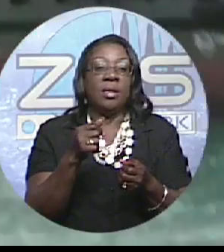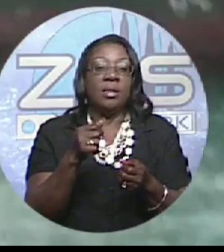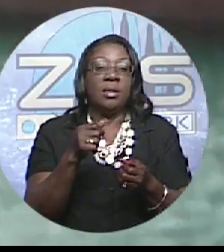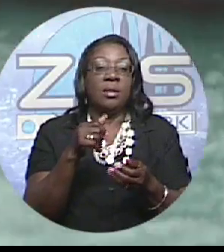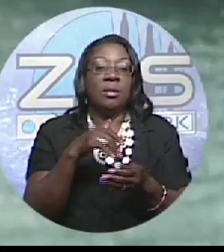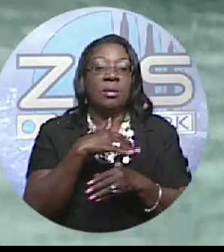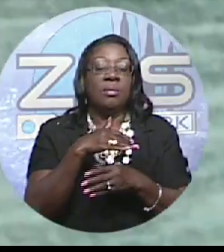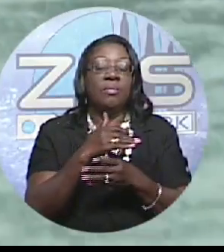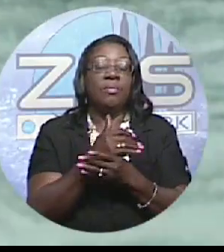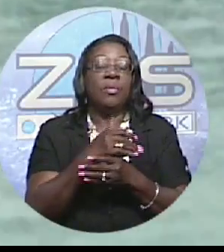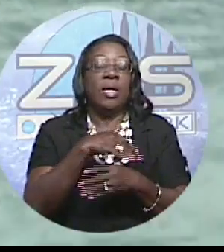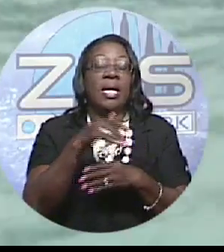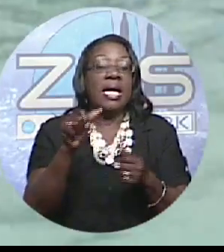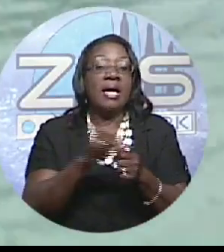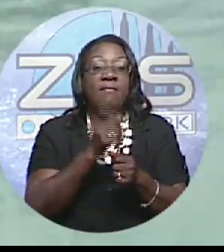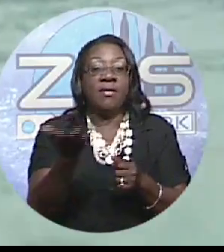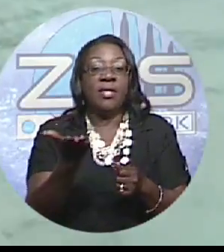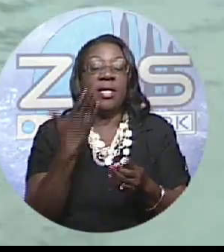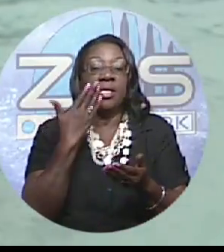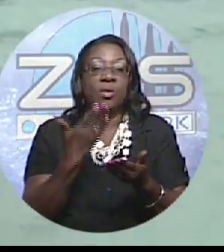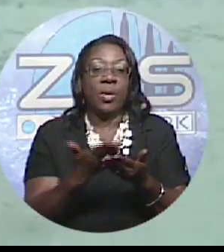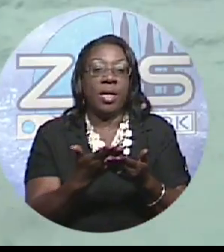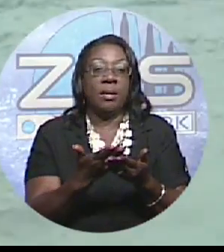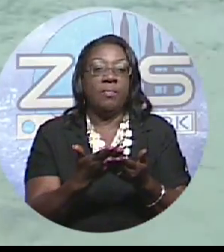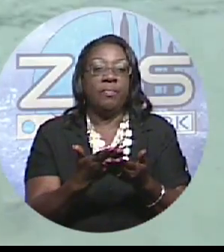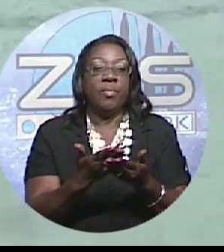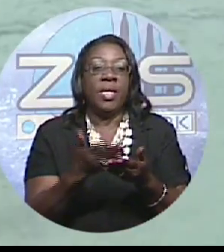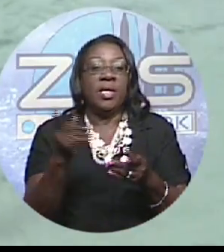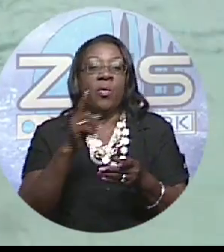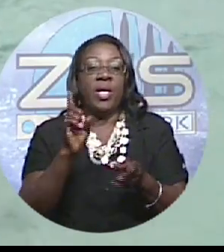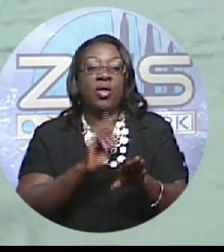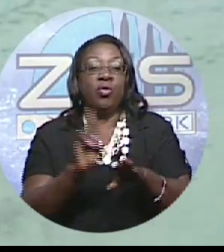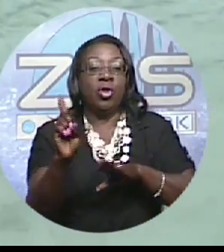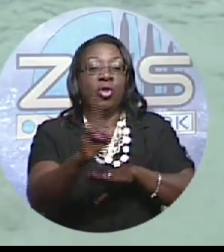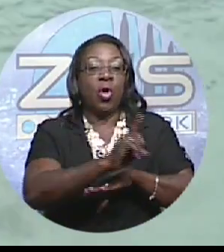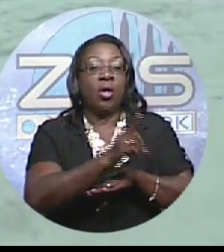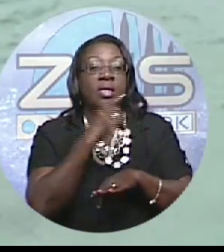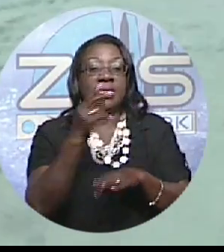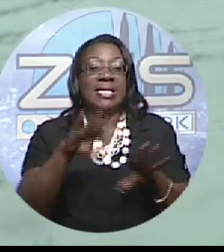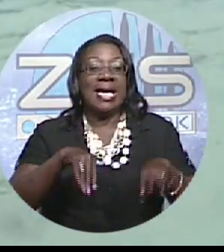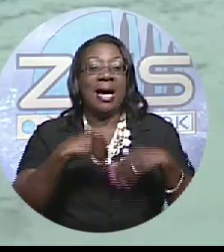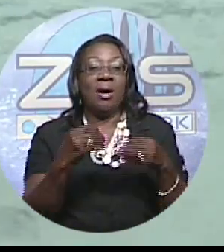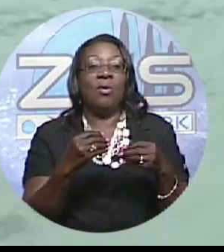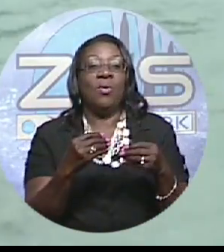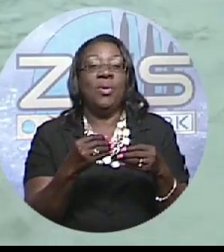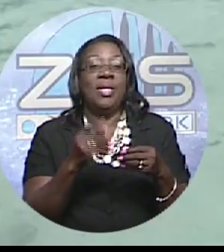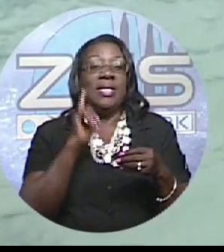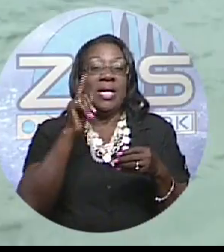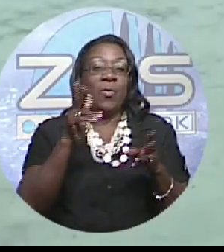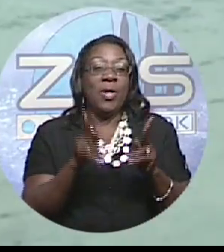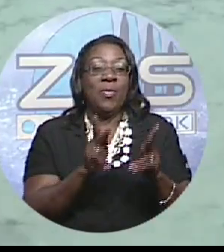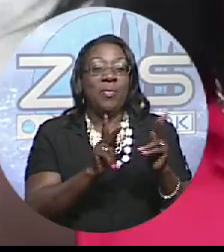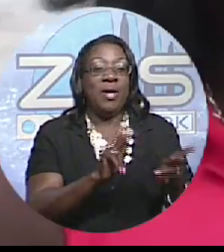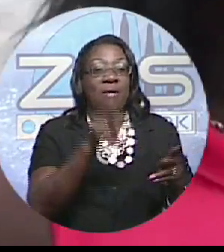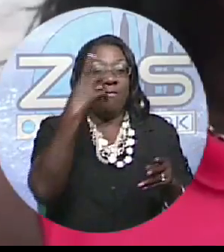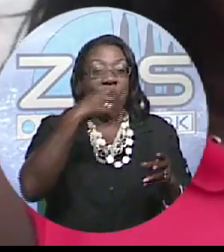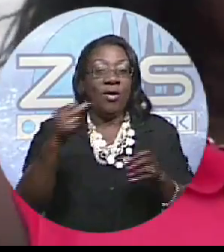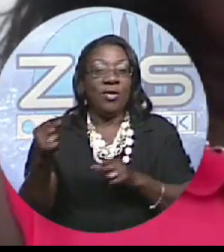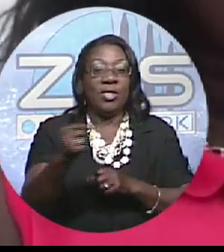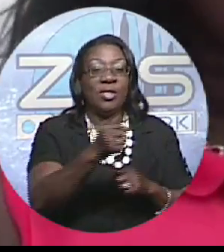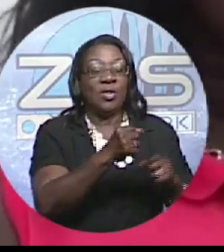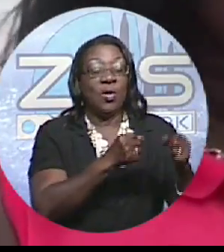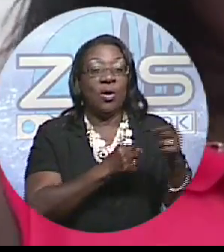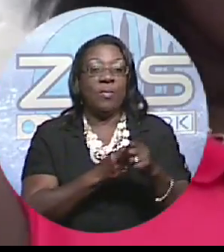working. Now, we also made our way down to the city dock to find out how officials of the new G were preparing for ERIKA. We came